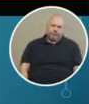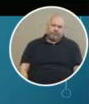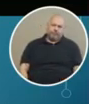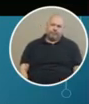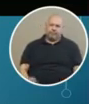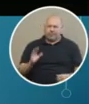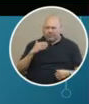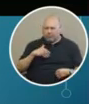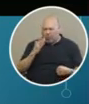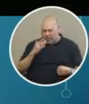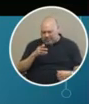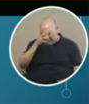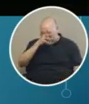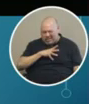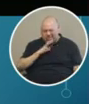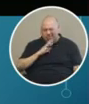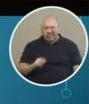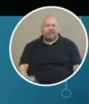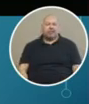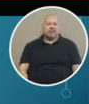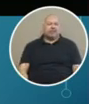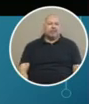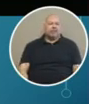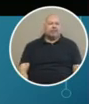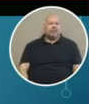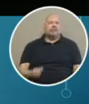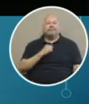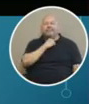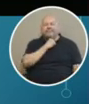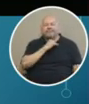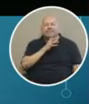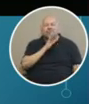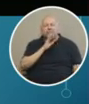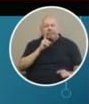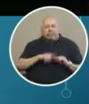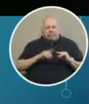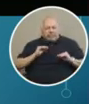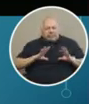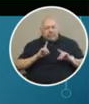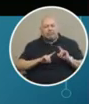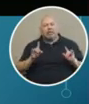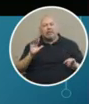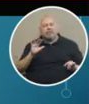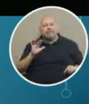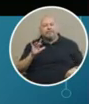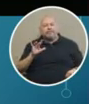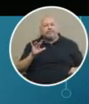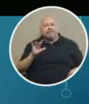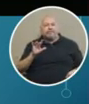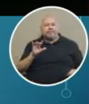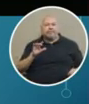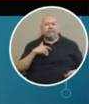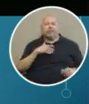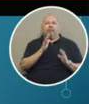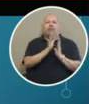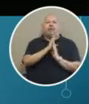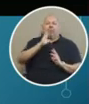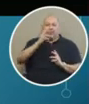Good morning. Good morning, Mayor and Council. Excuse me, my voice, I'm losing my voice today, but by way of introduction, I've asked